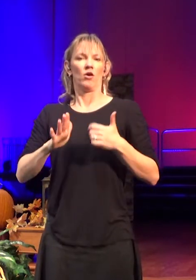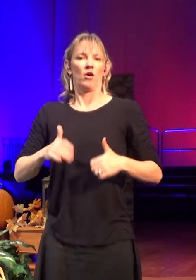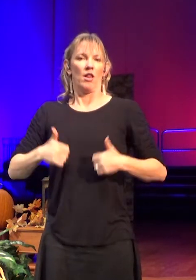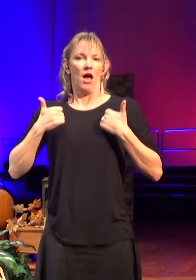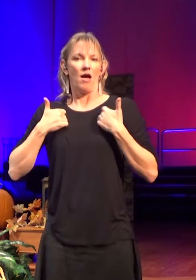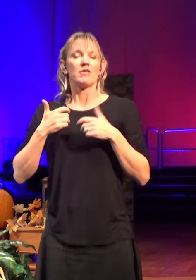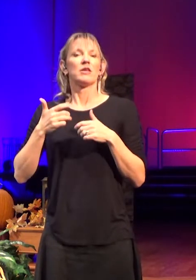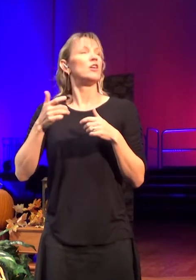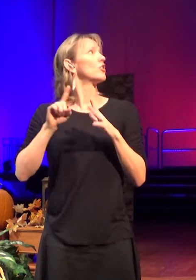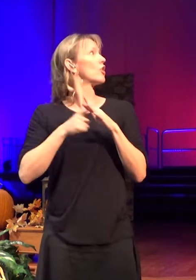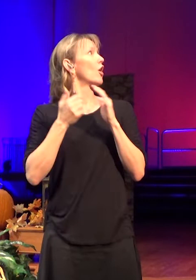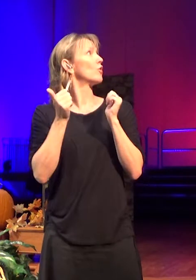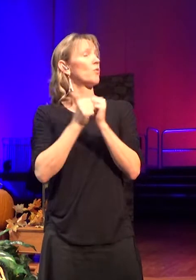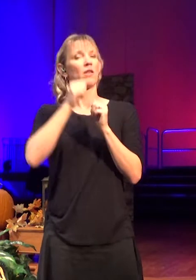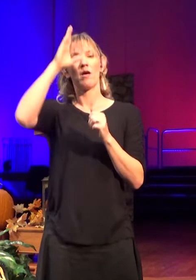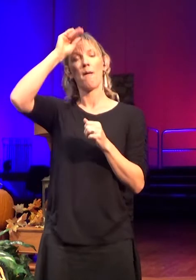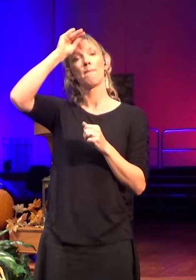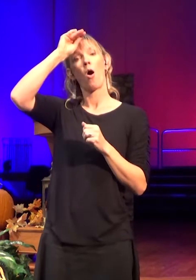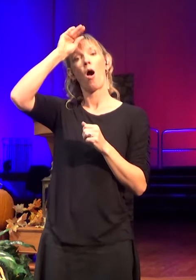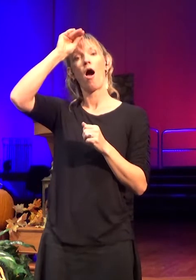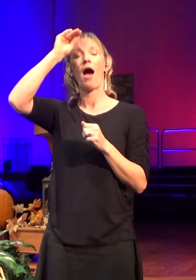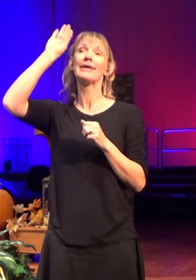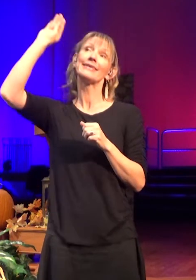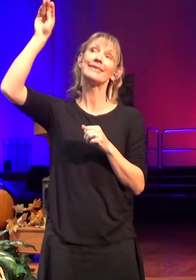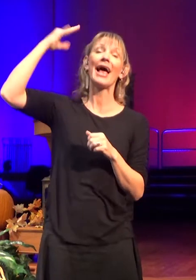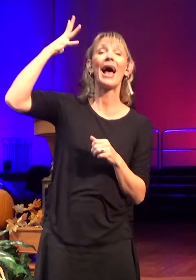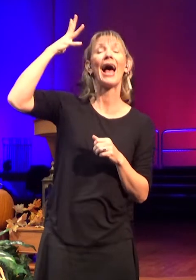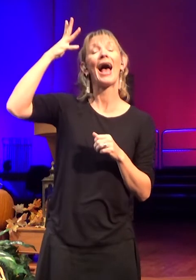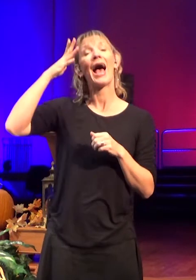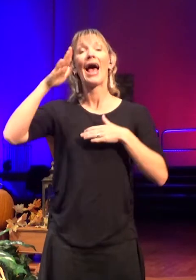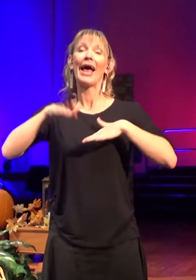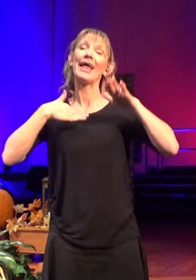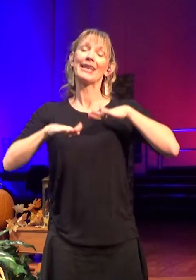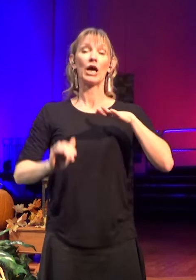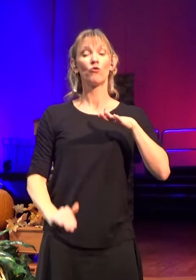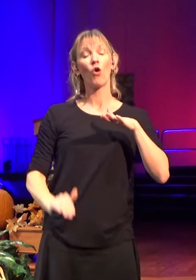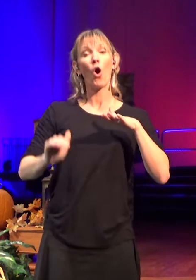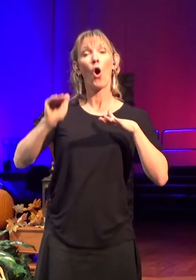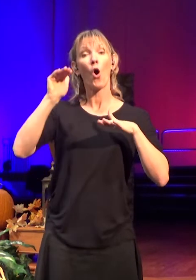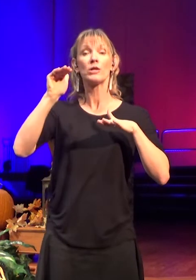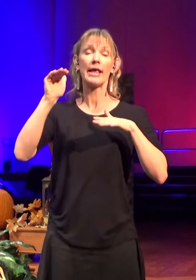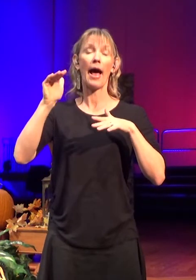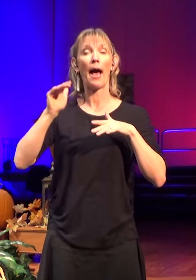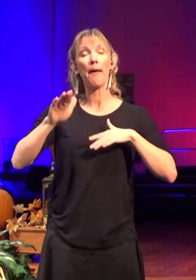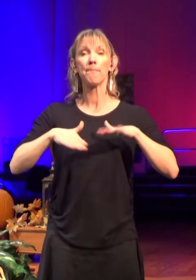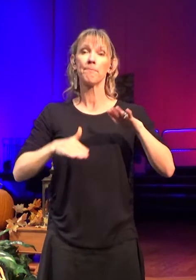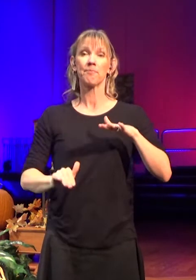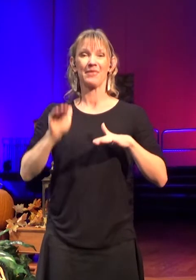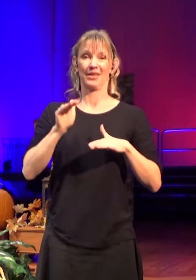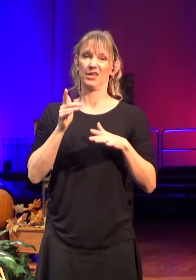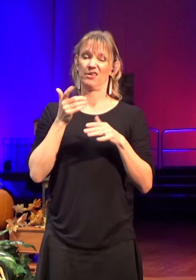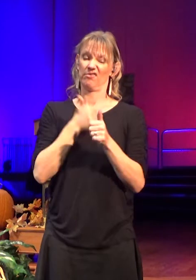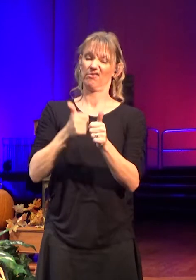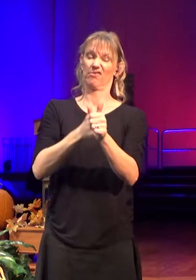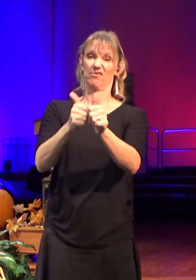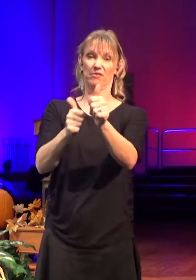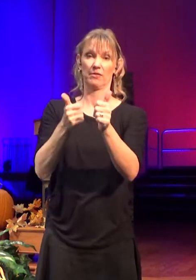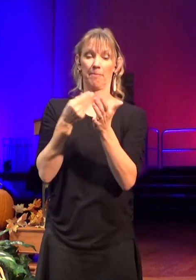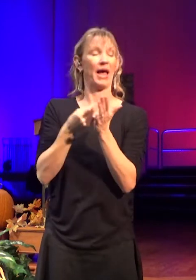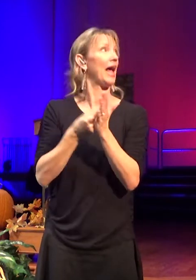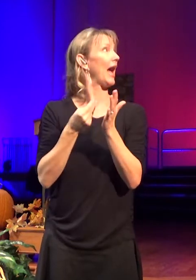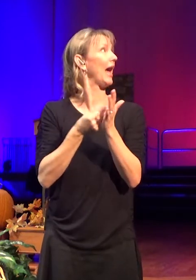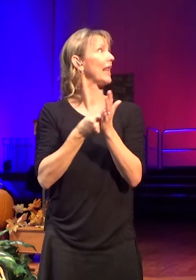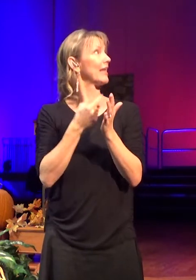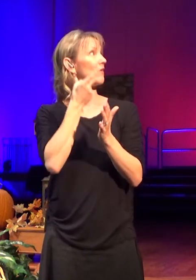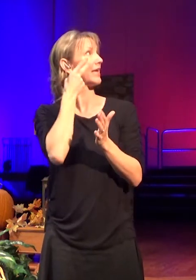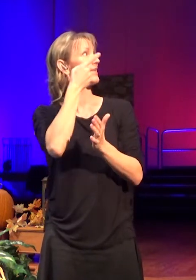starts with a little boy, and there's the sun up there with a little clock on it, and he moves along and he grows up a little bit and he starts chasing